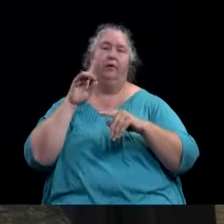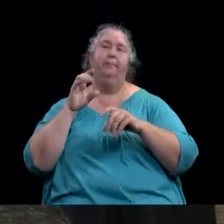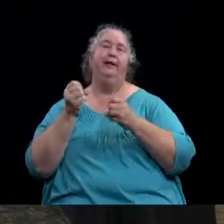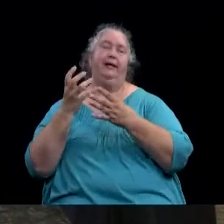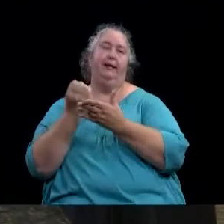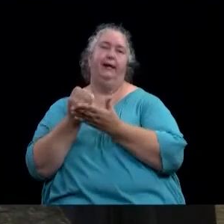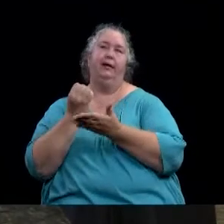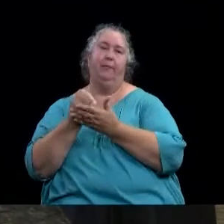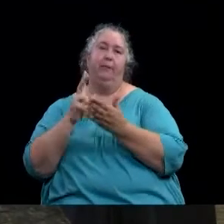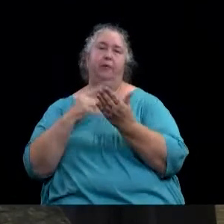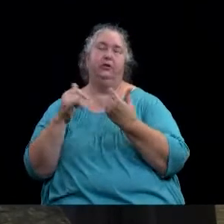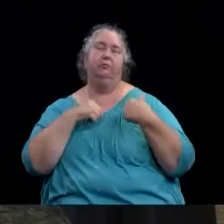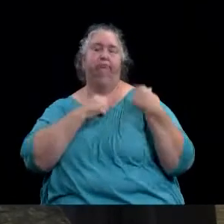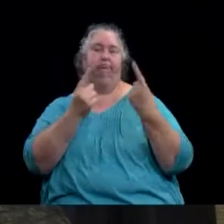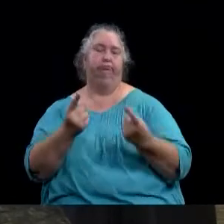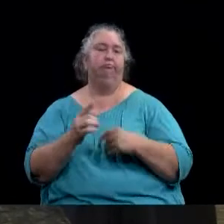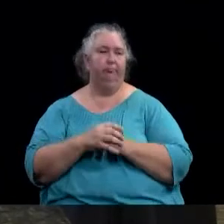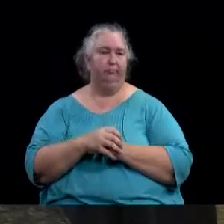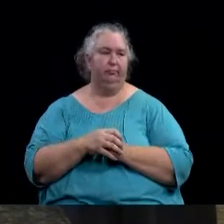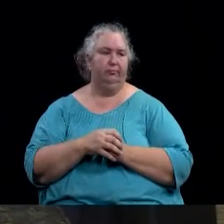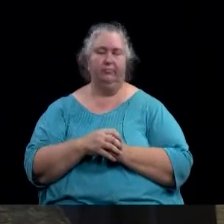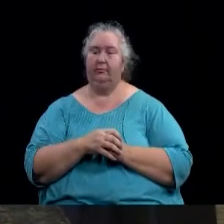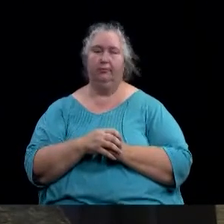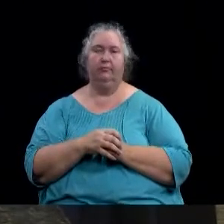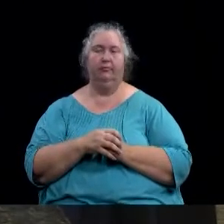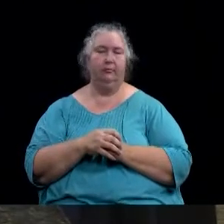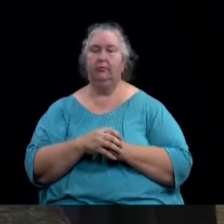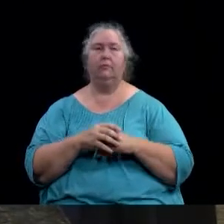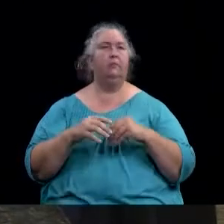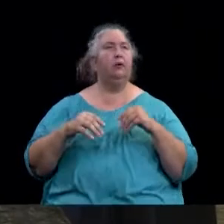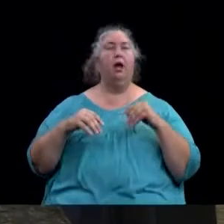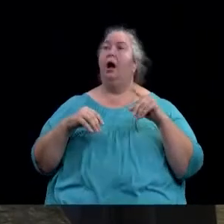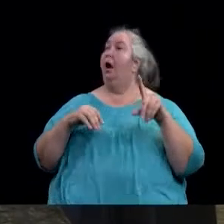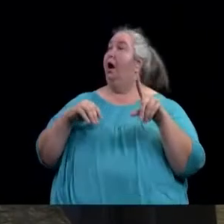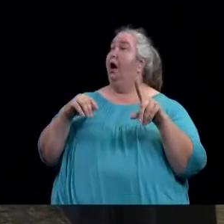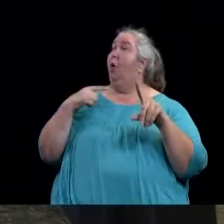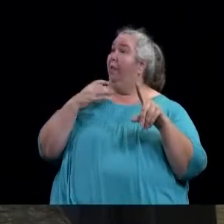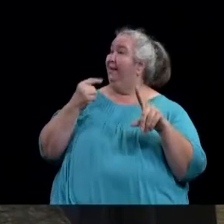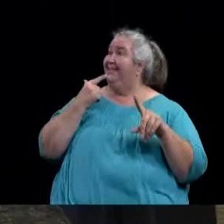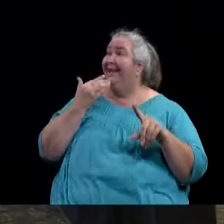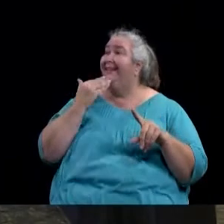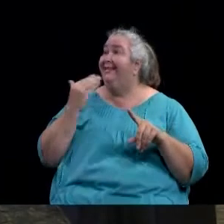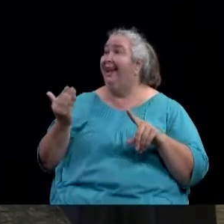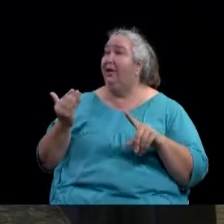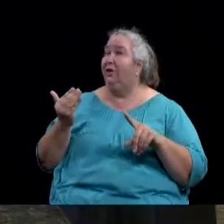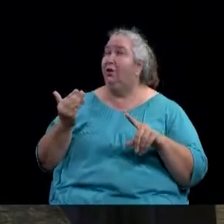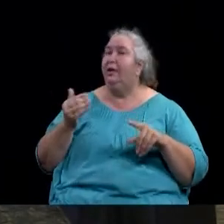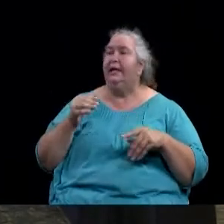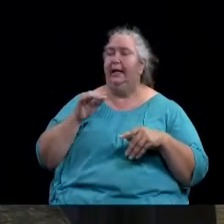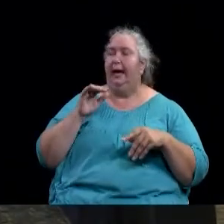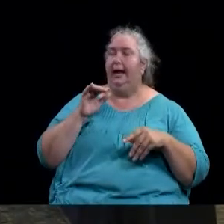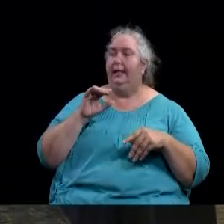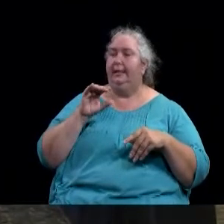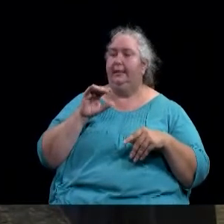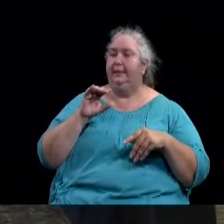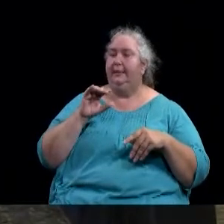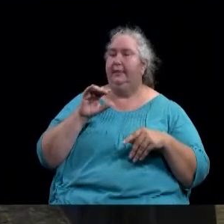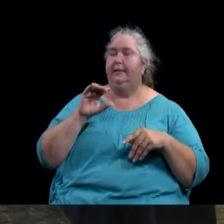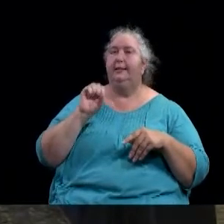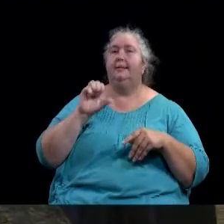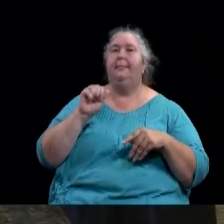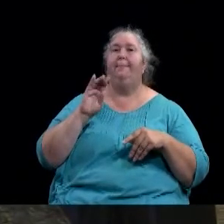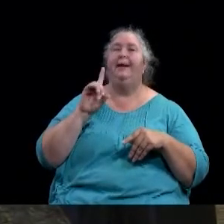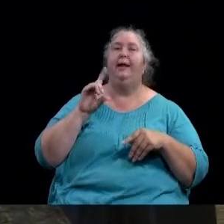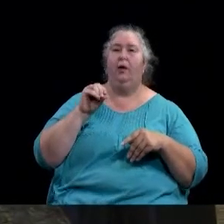City Manager Ford, I just want to say thank you so much for bringing this resolution forward, which I fully support. I'm very grateful